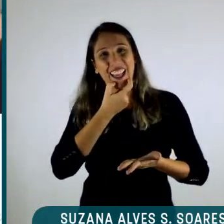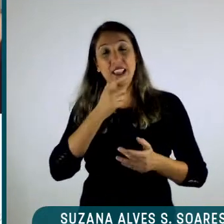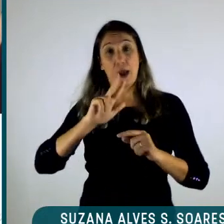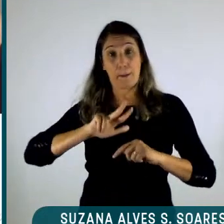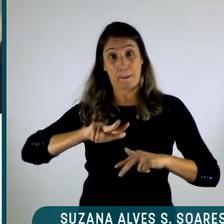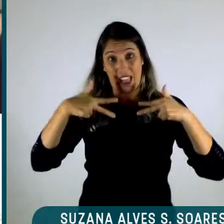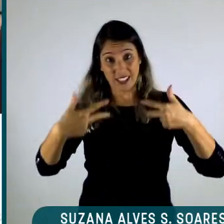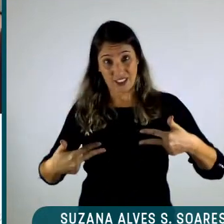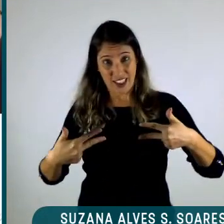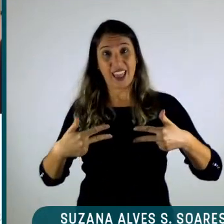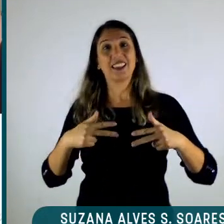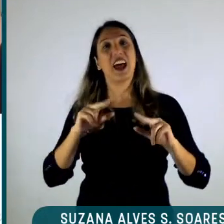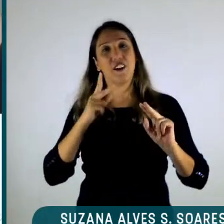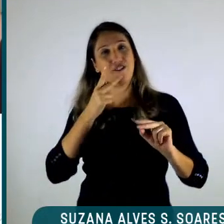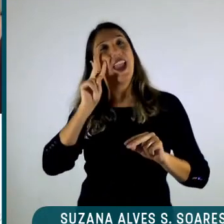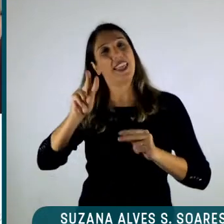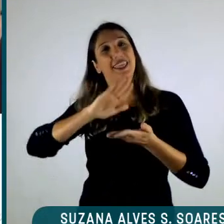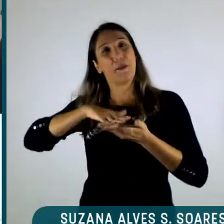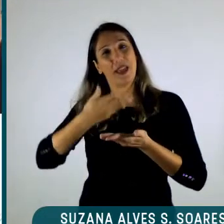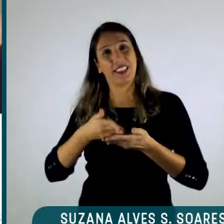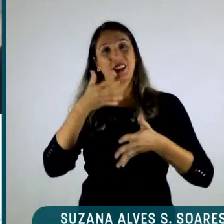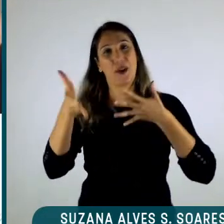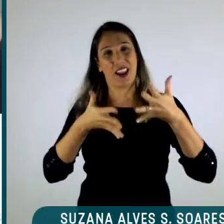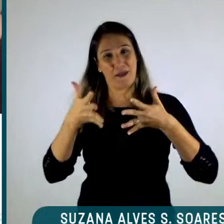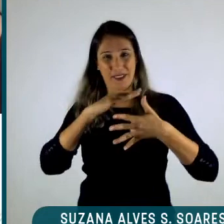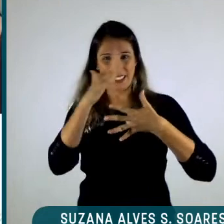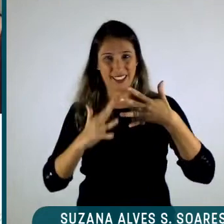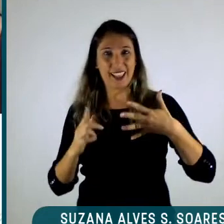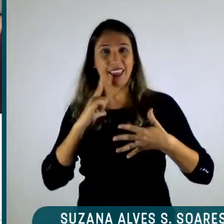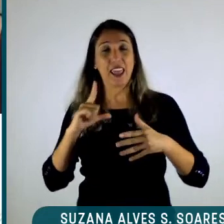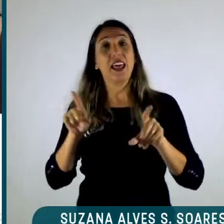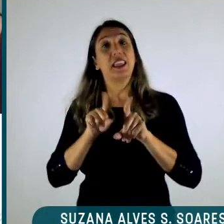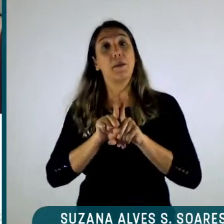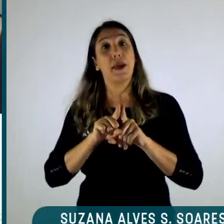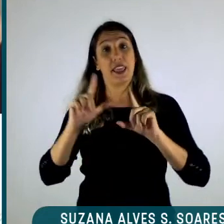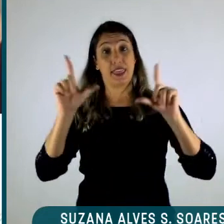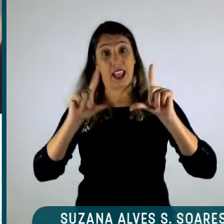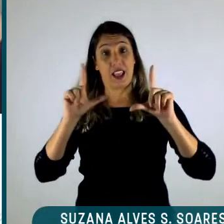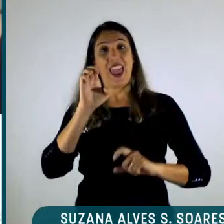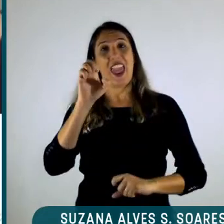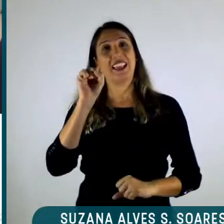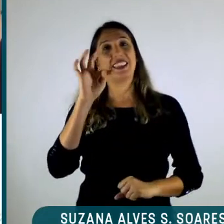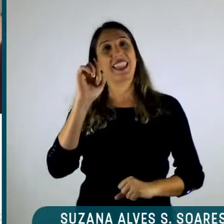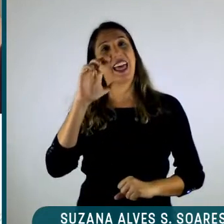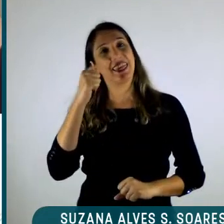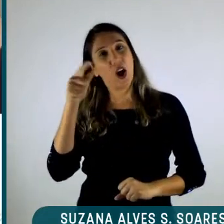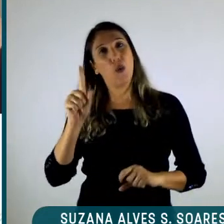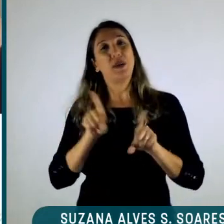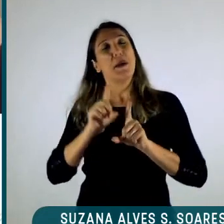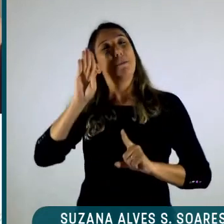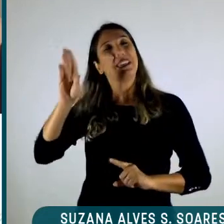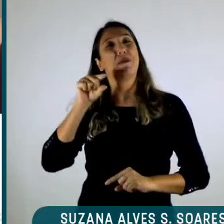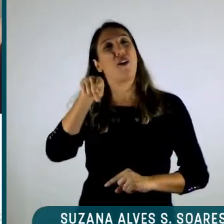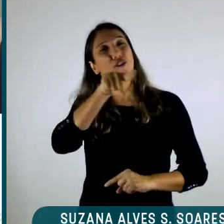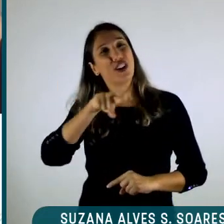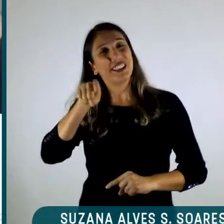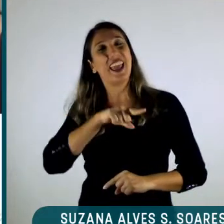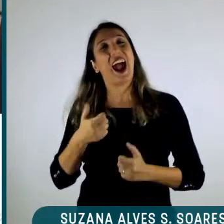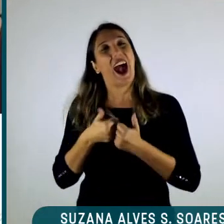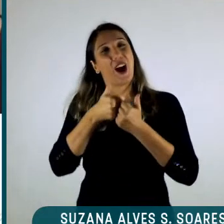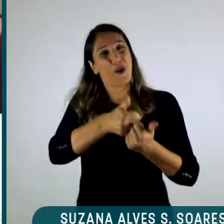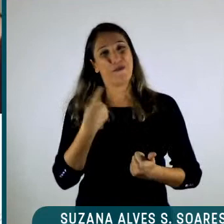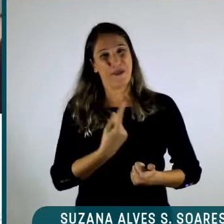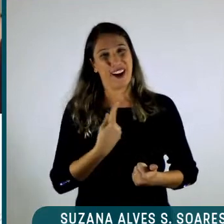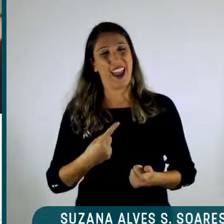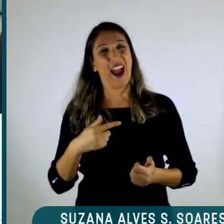English live, and more difference everybody can see here with our interpretation in Libras Estadão TV broadcast for